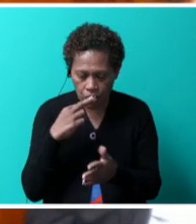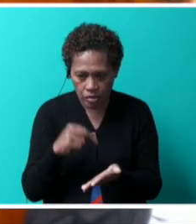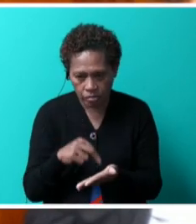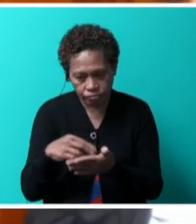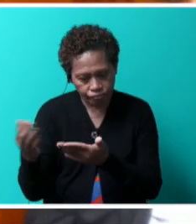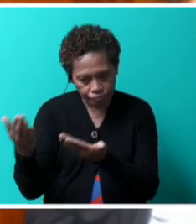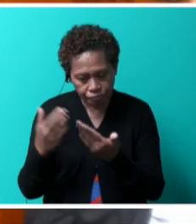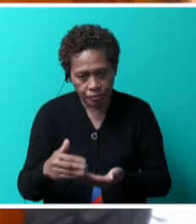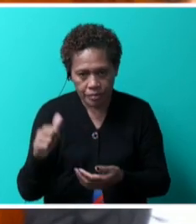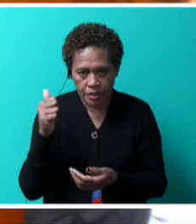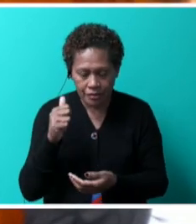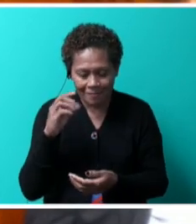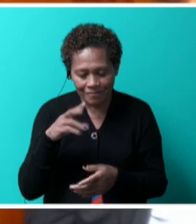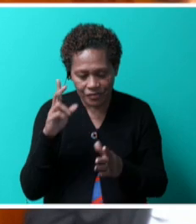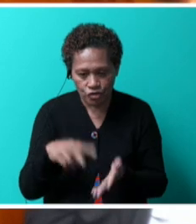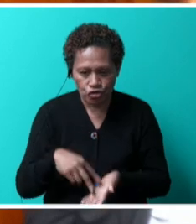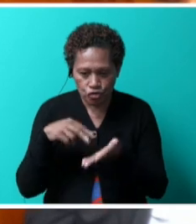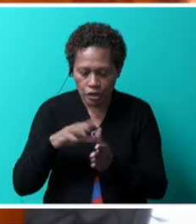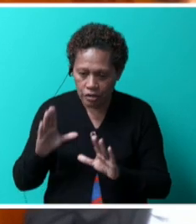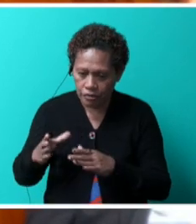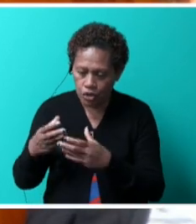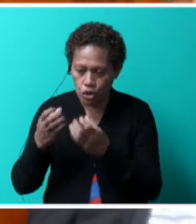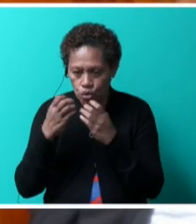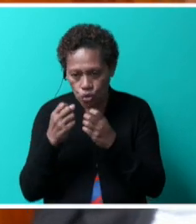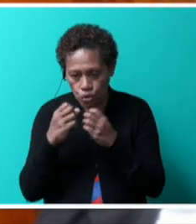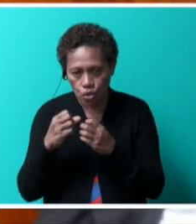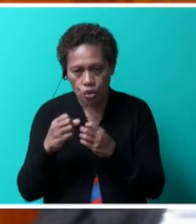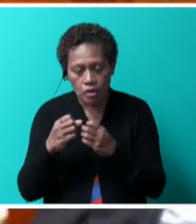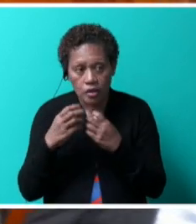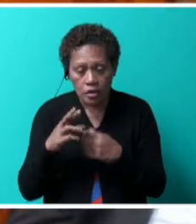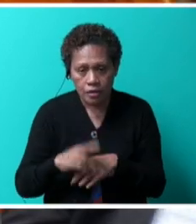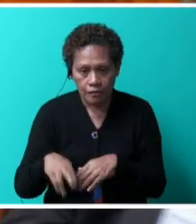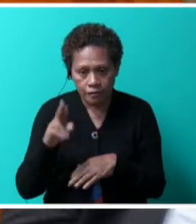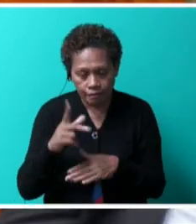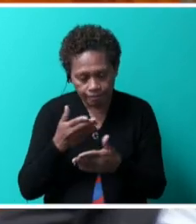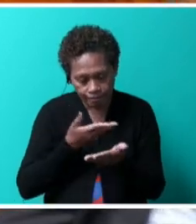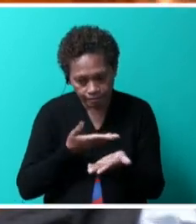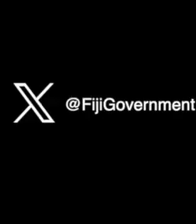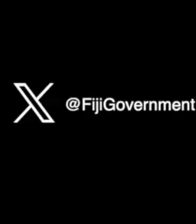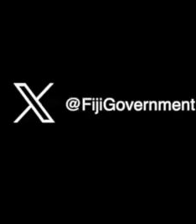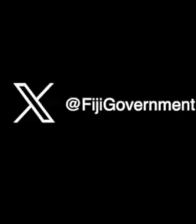back to the Standing Committee of the Sugar Industry for thorough deliberation. Thank